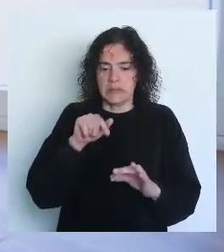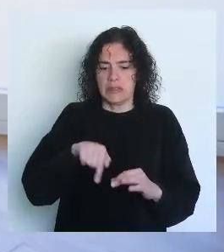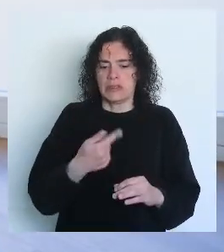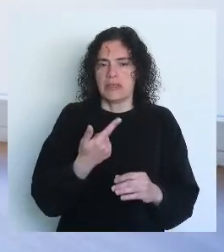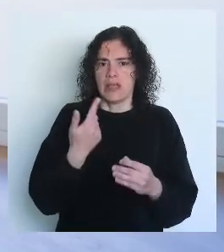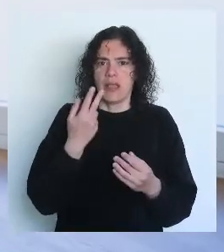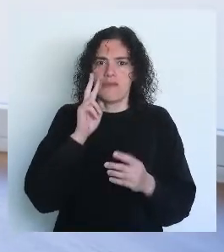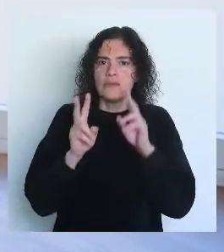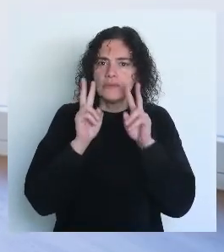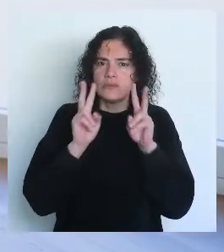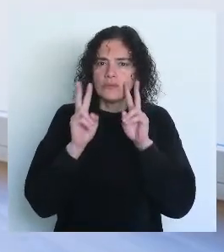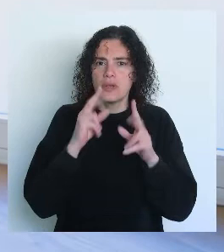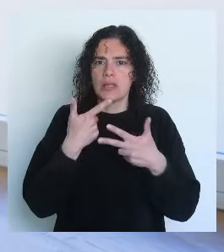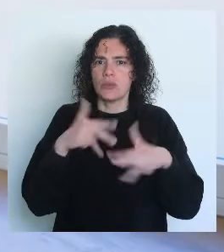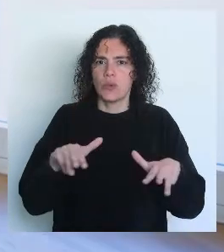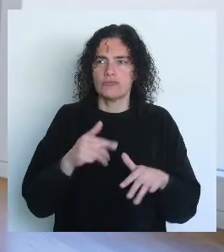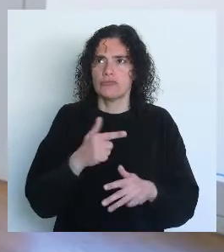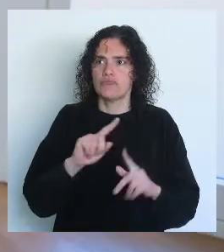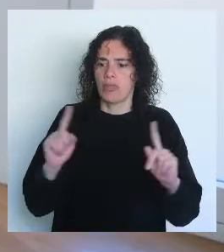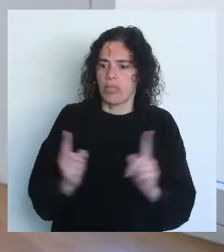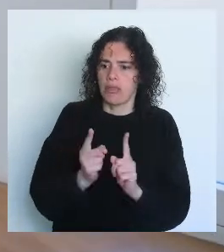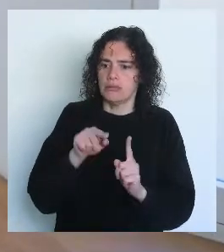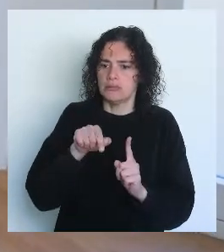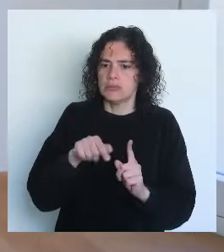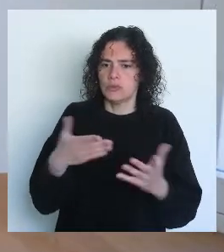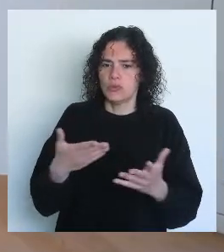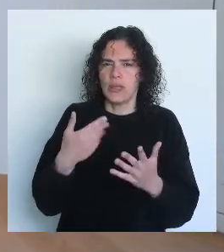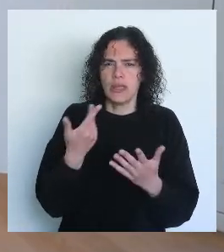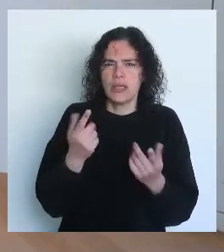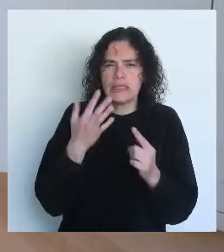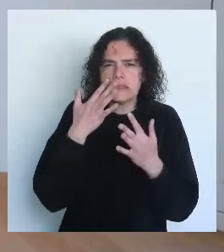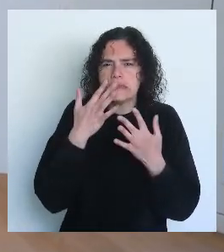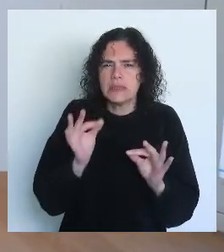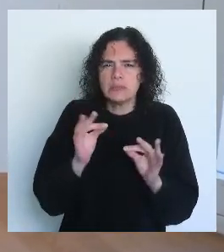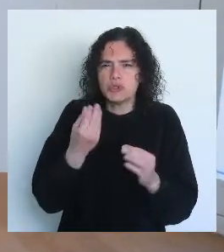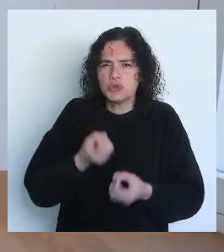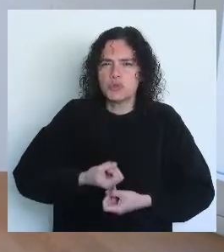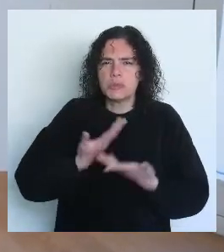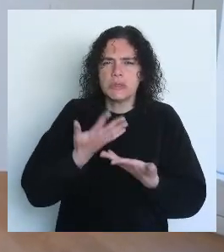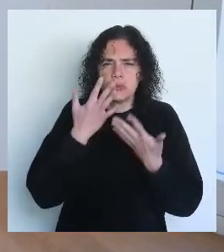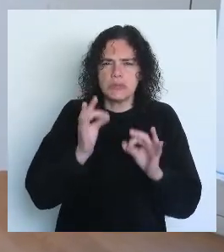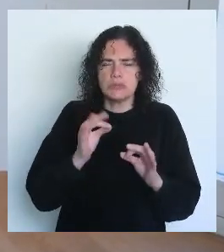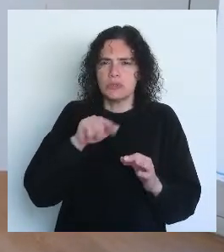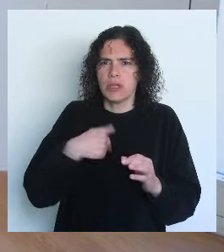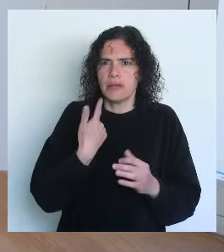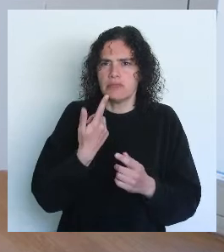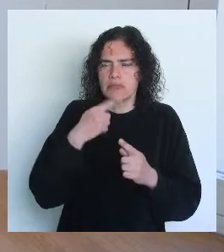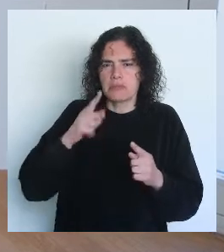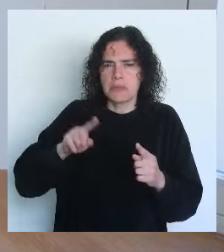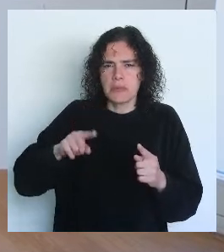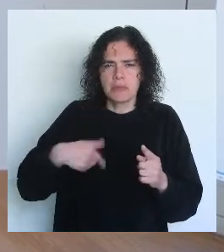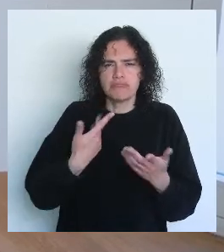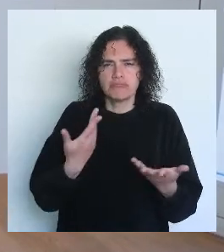Art, or a visual language, reduced to its minimum expression,